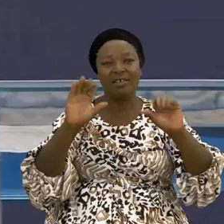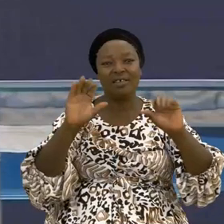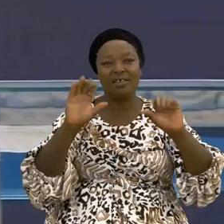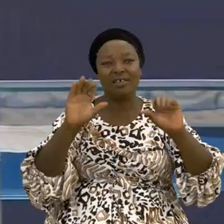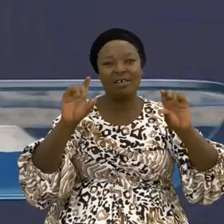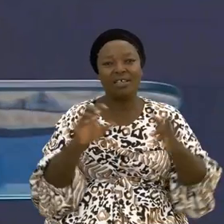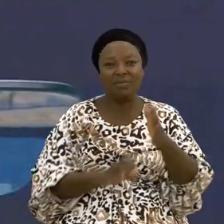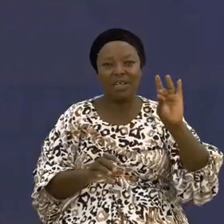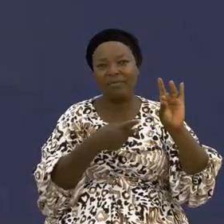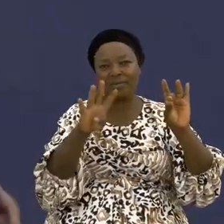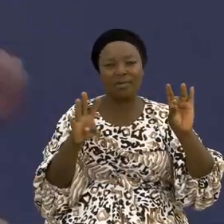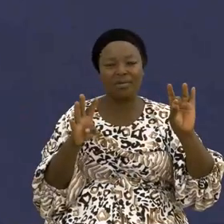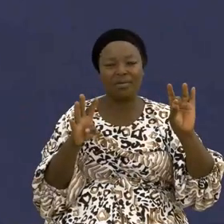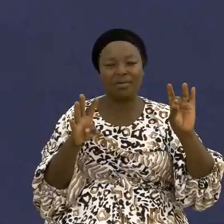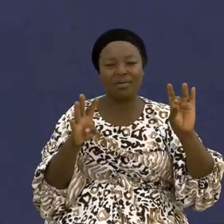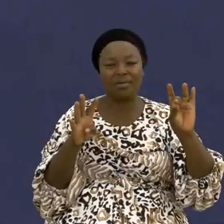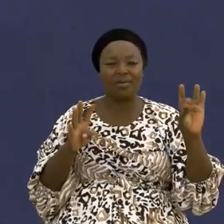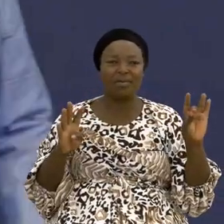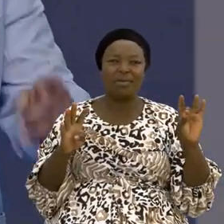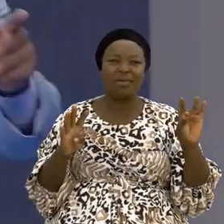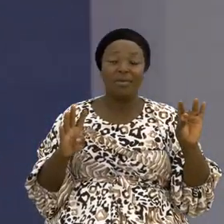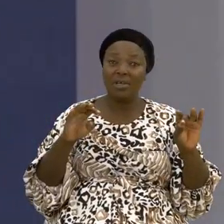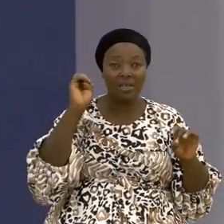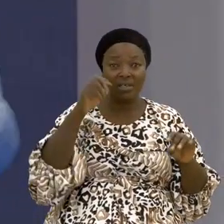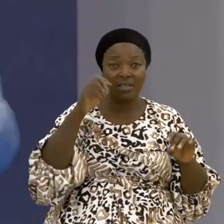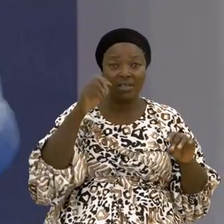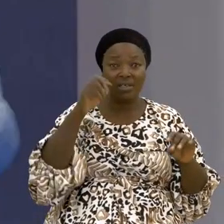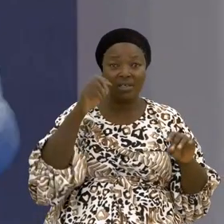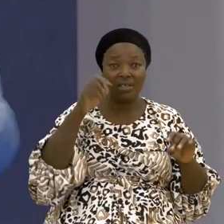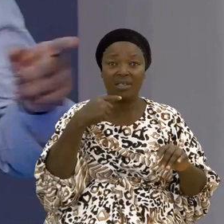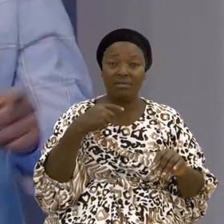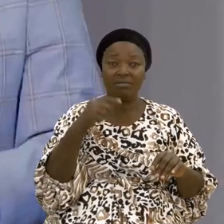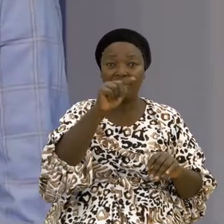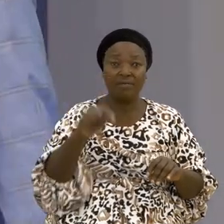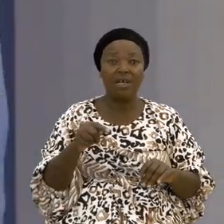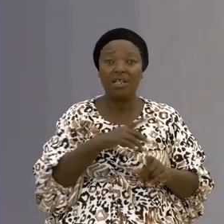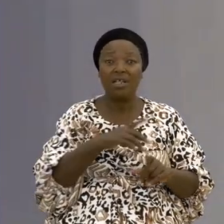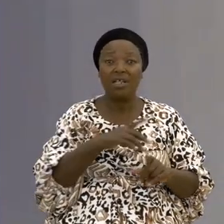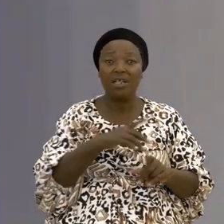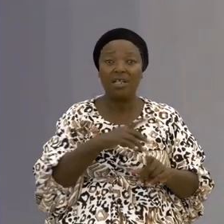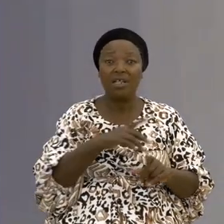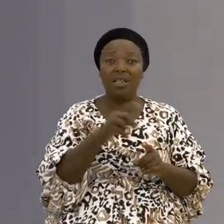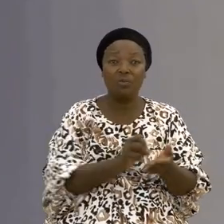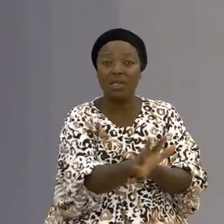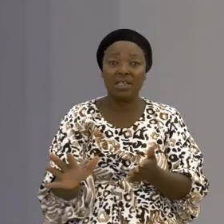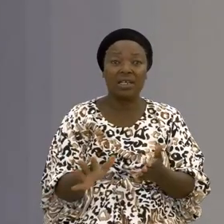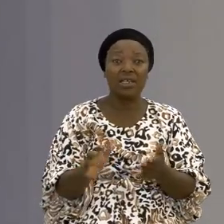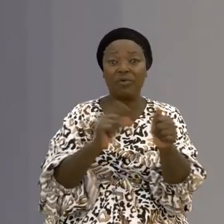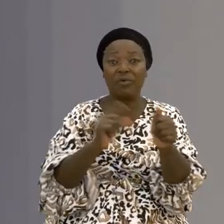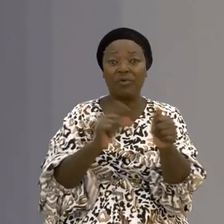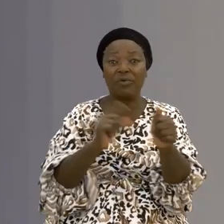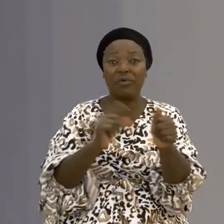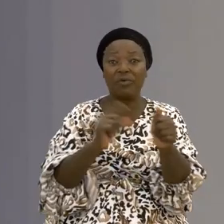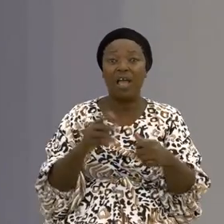4. Acts chapter 8, verse 4. It says, therefore, they that were scattered abroad after the